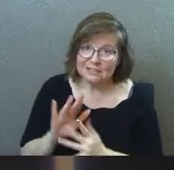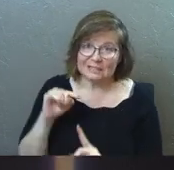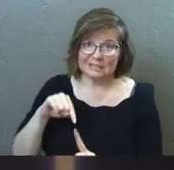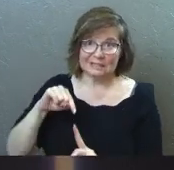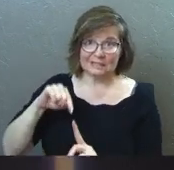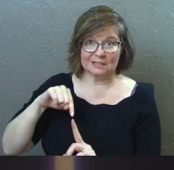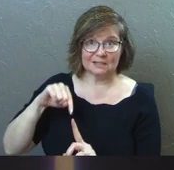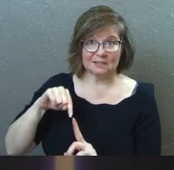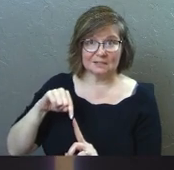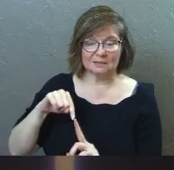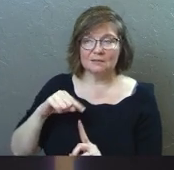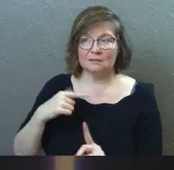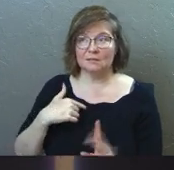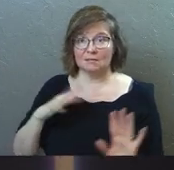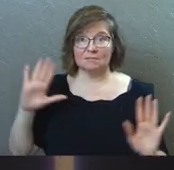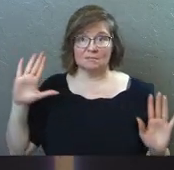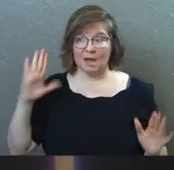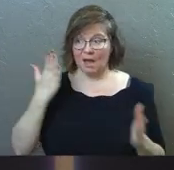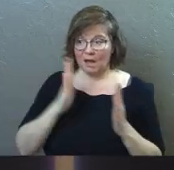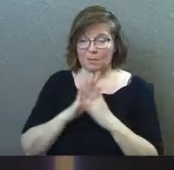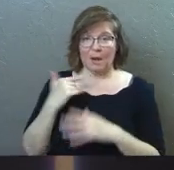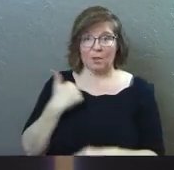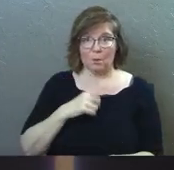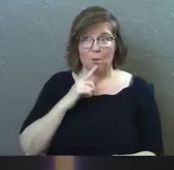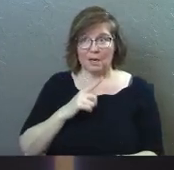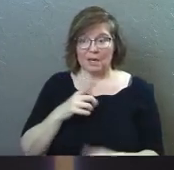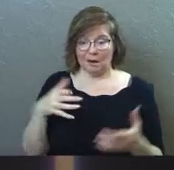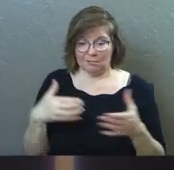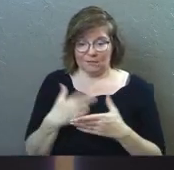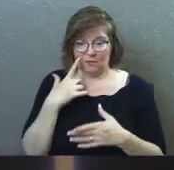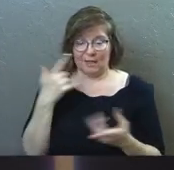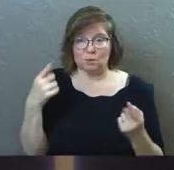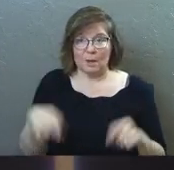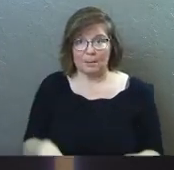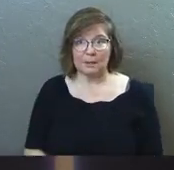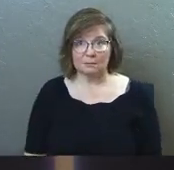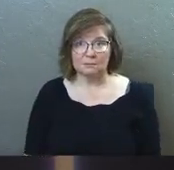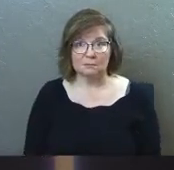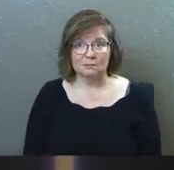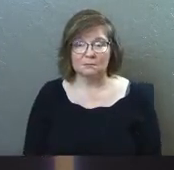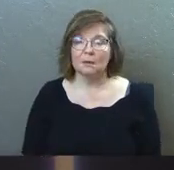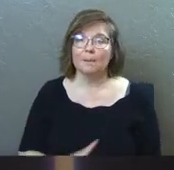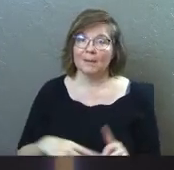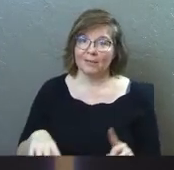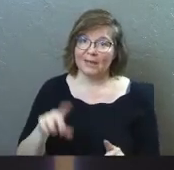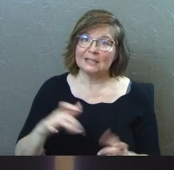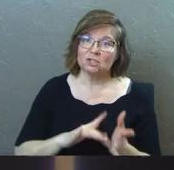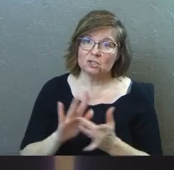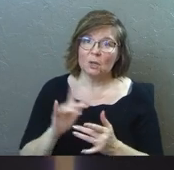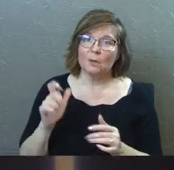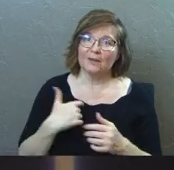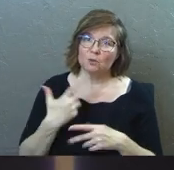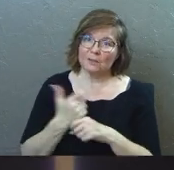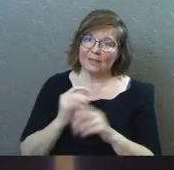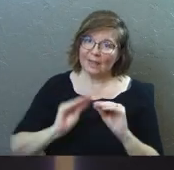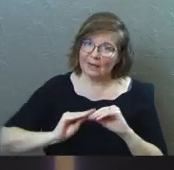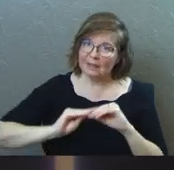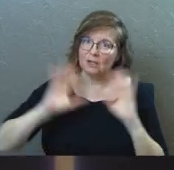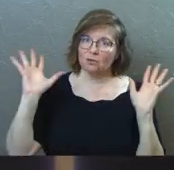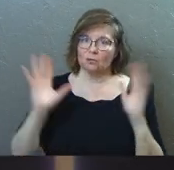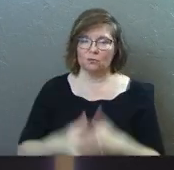Jesus. Amen. I pray that we are a hub for that to happen. But they need Jesus, and we got to get that